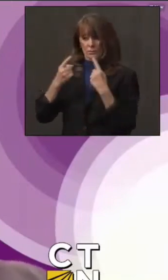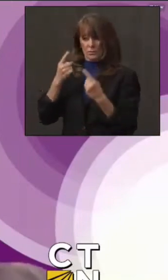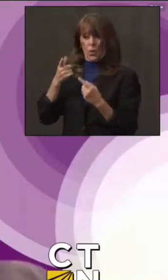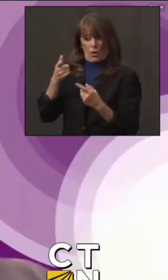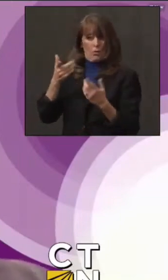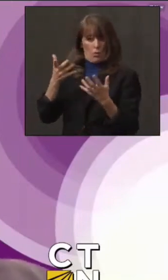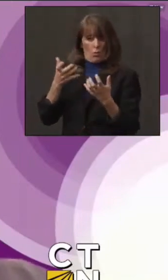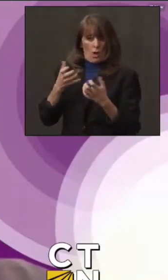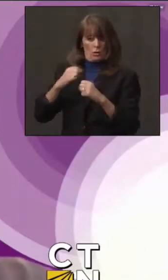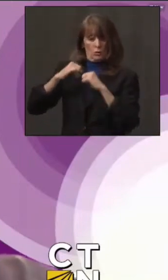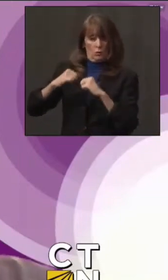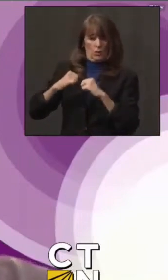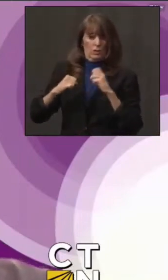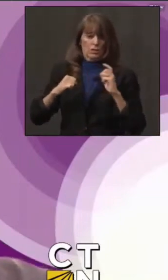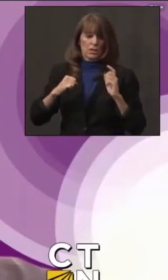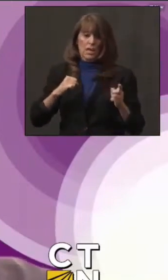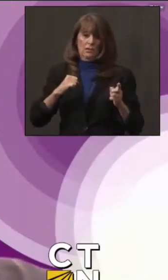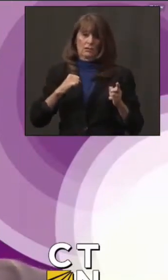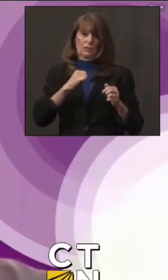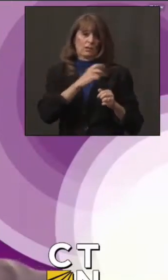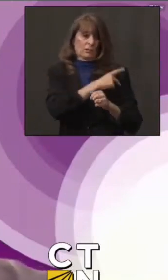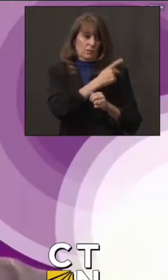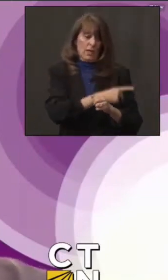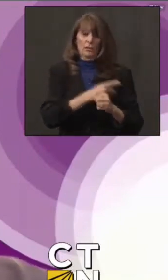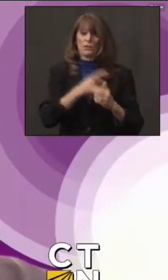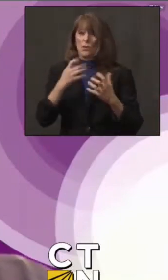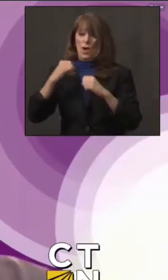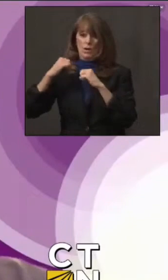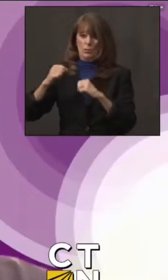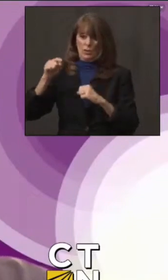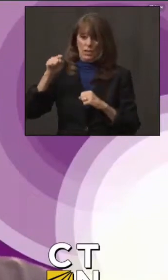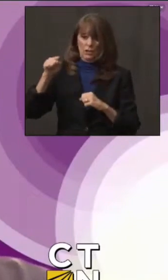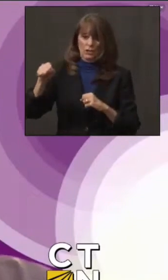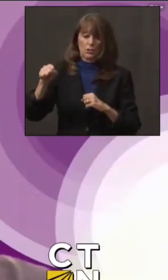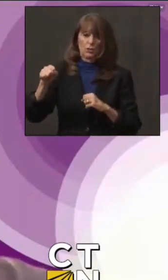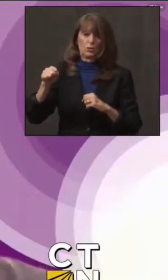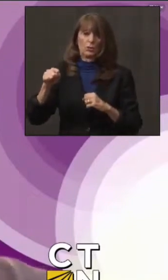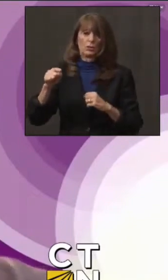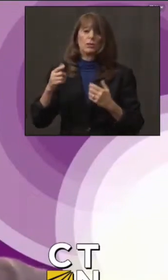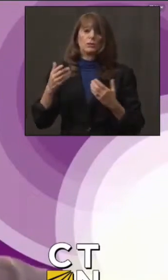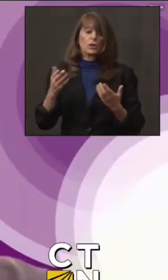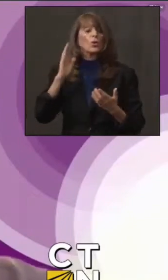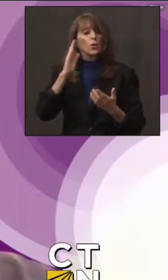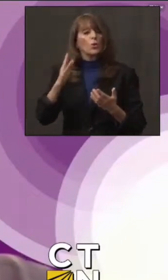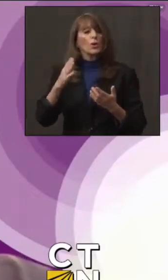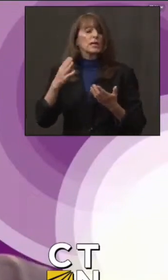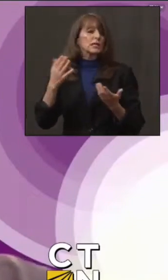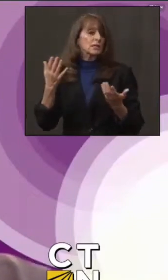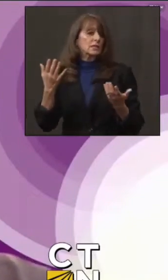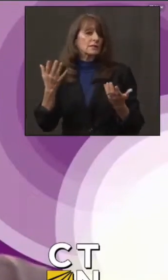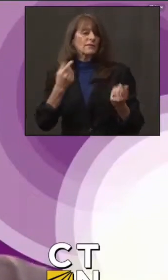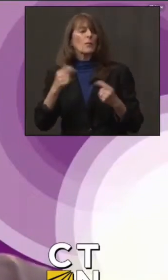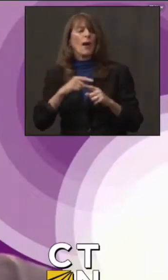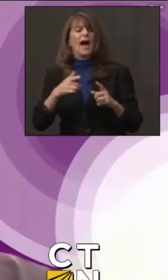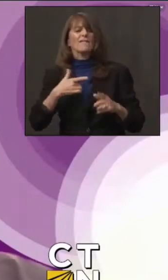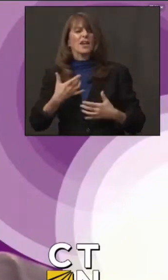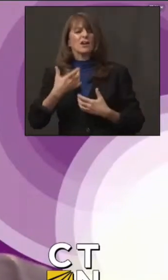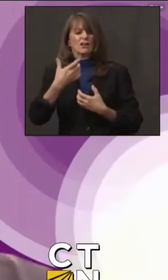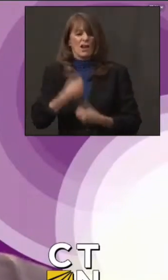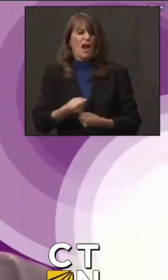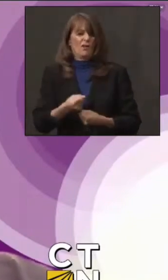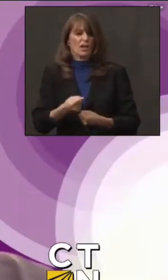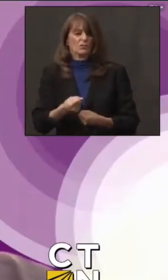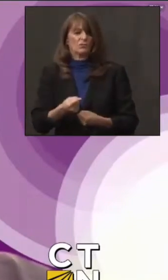well as protecting the members of the community that we serve. And we'll figure that out. But I'm confident that as long as we